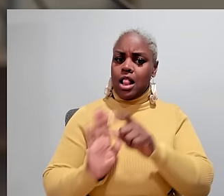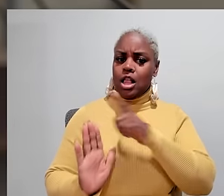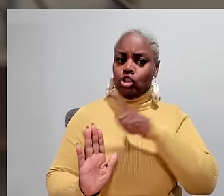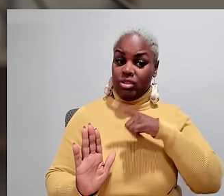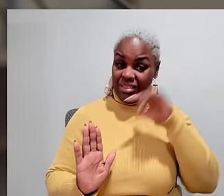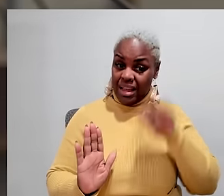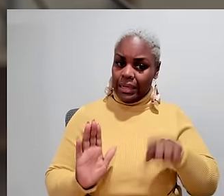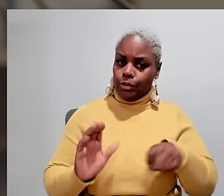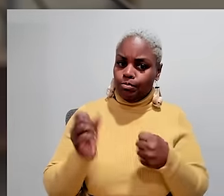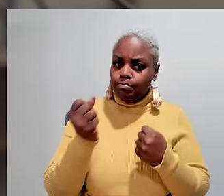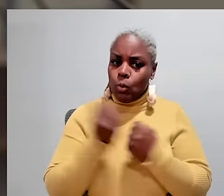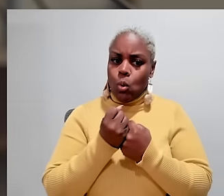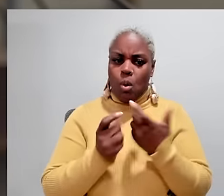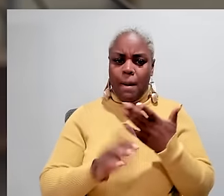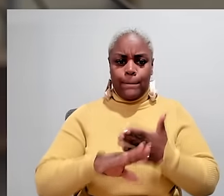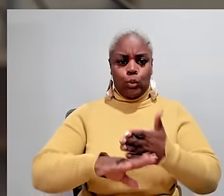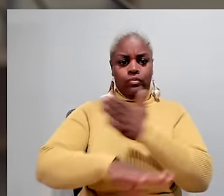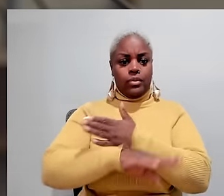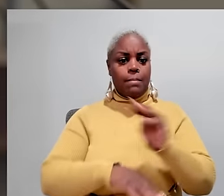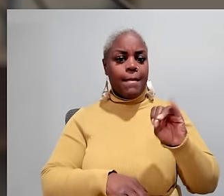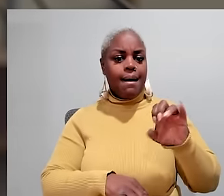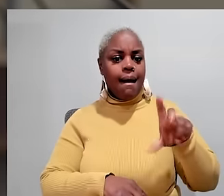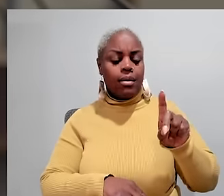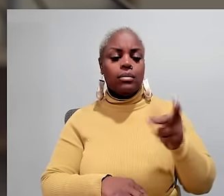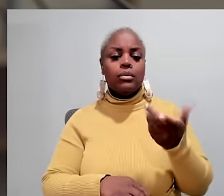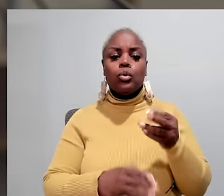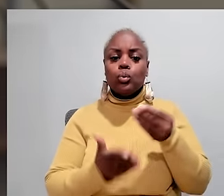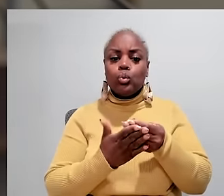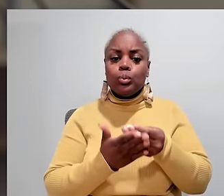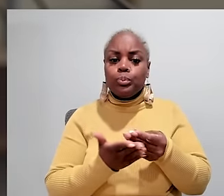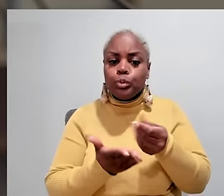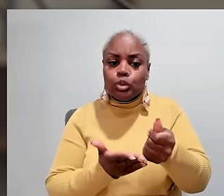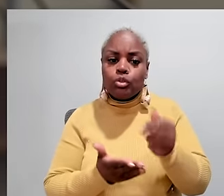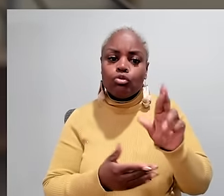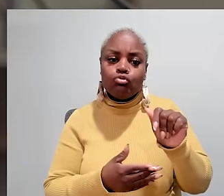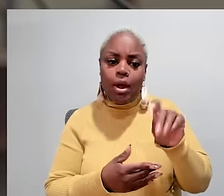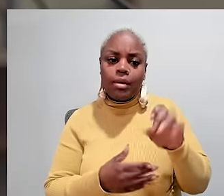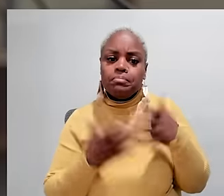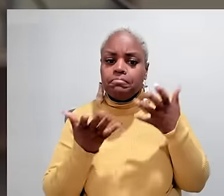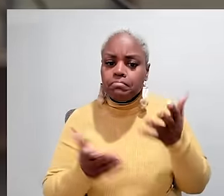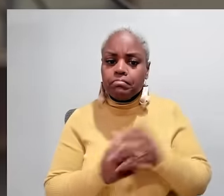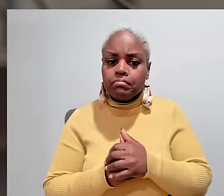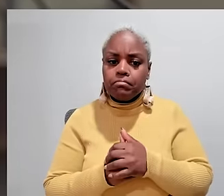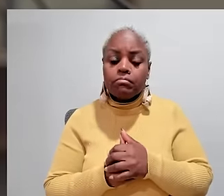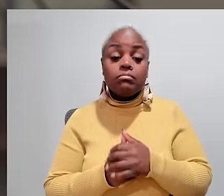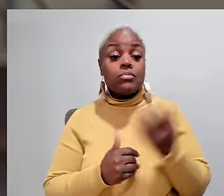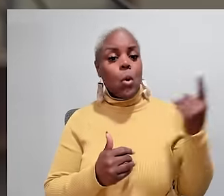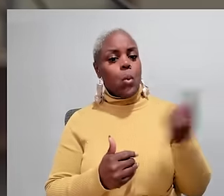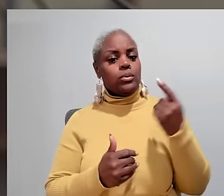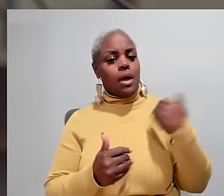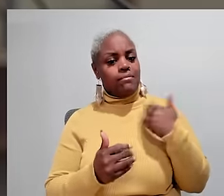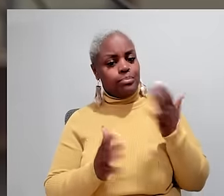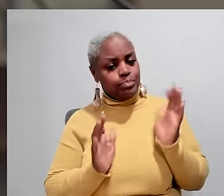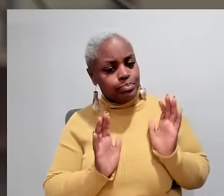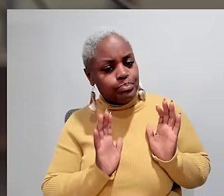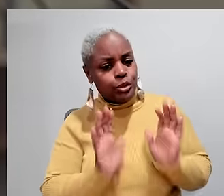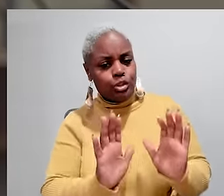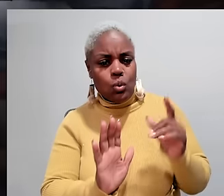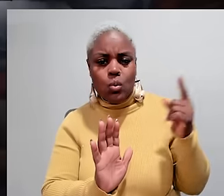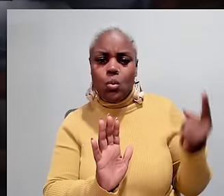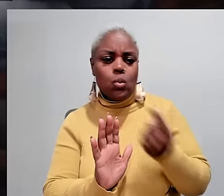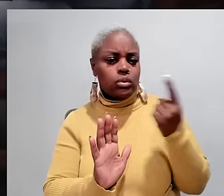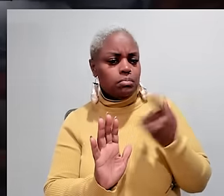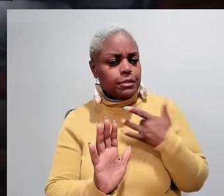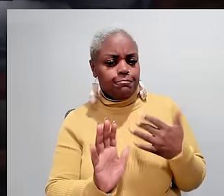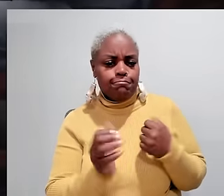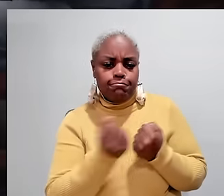persuade some of your colleagues in the state legislature that they needed to improve the the Medicaid reimbursement rate in Louisiana